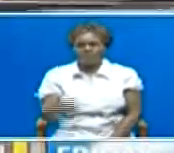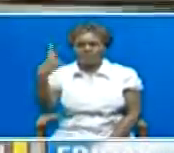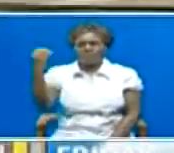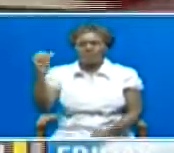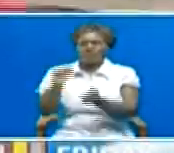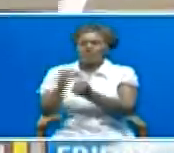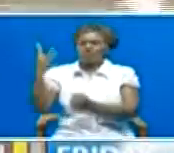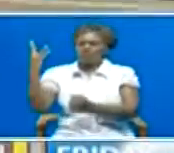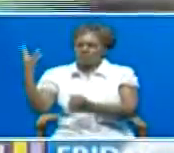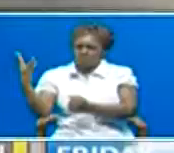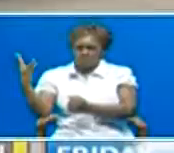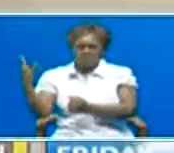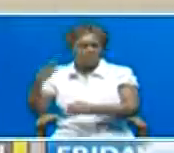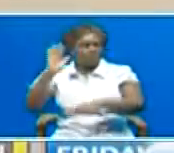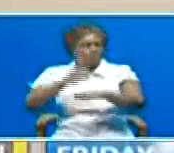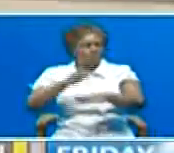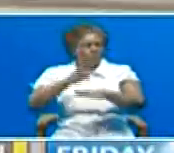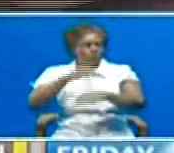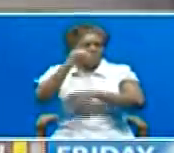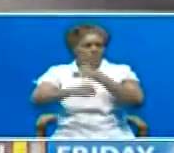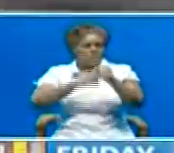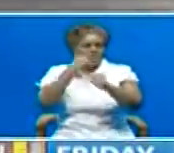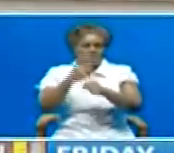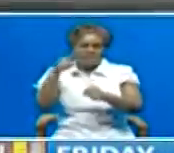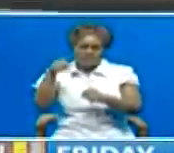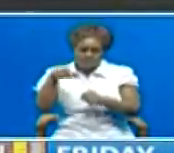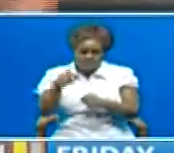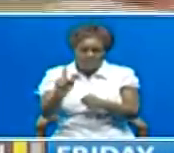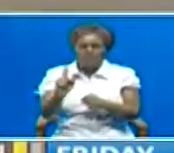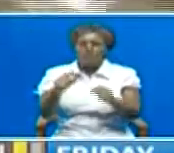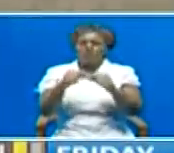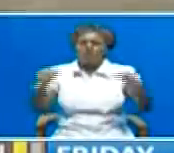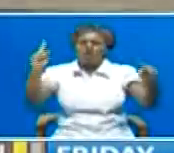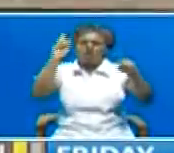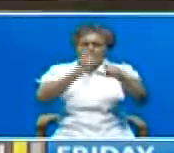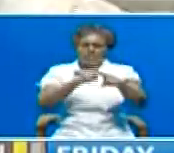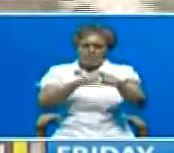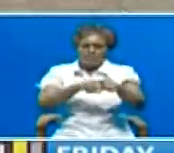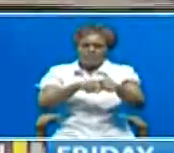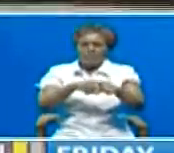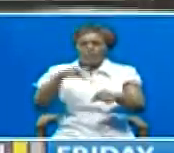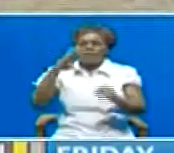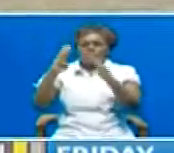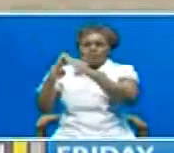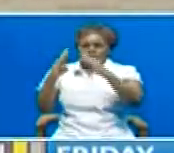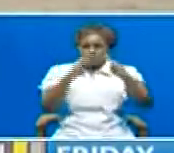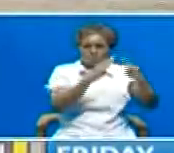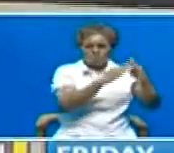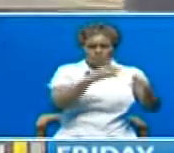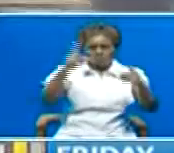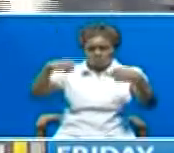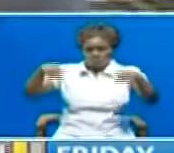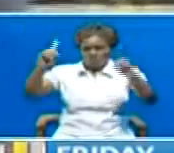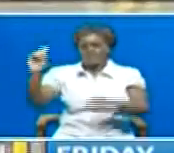2014 was a year to behold for Aria Parklands as the students emerged from the shadows of their longtime basketball foes, Buruburu Girls, to take the Nairobi